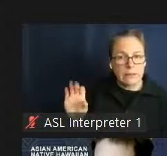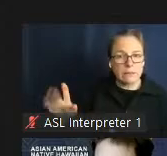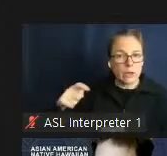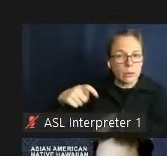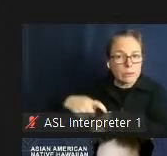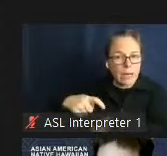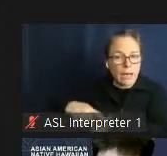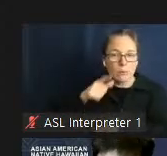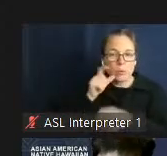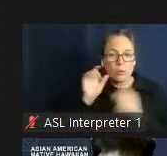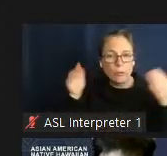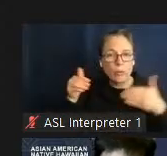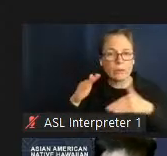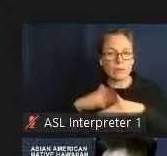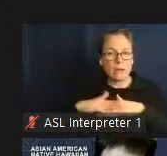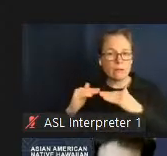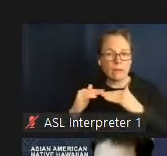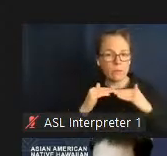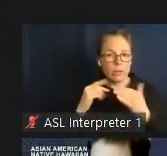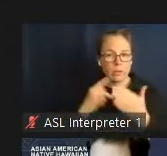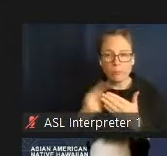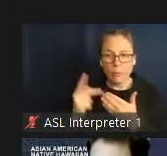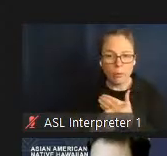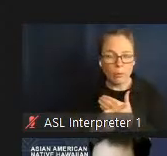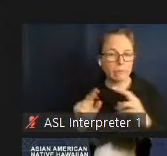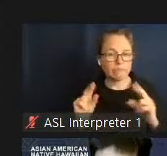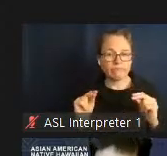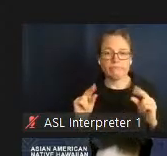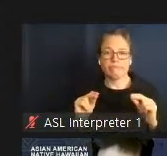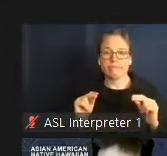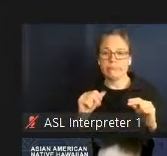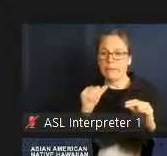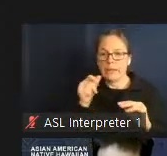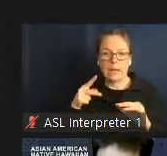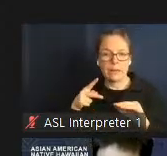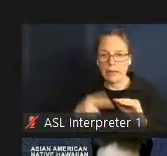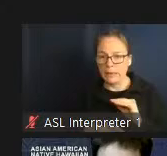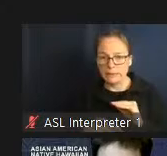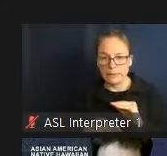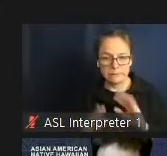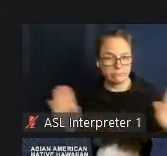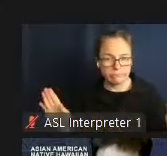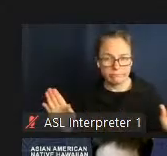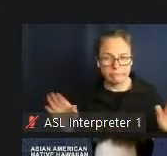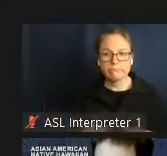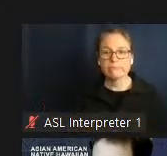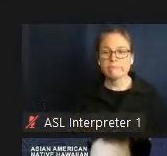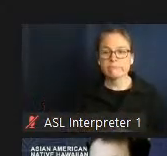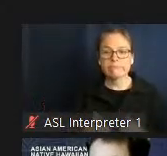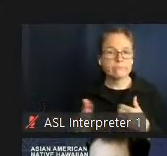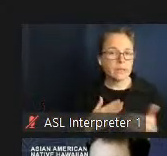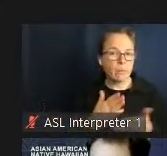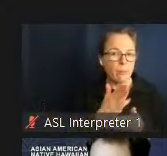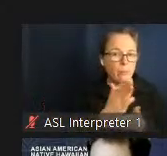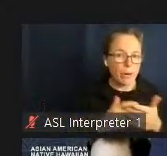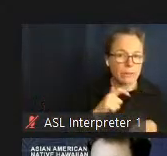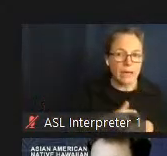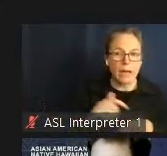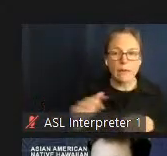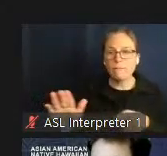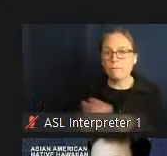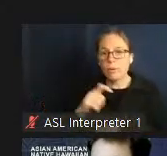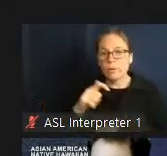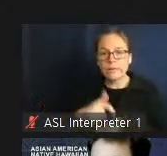equity programs, or whether somebody's position is full-time committed to equity, diversity,